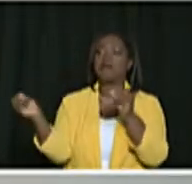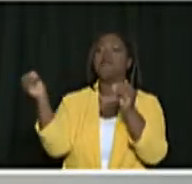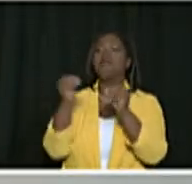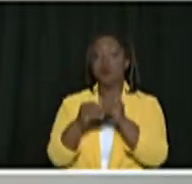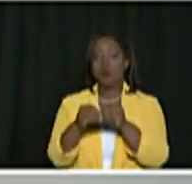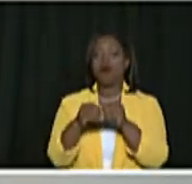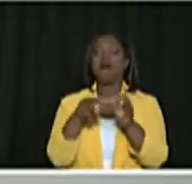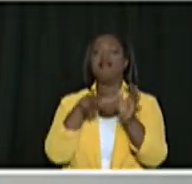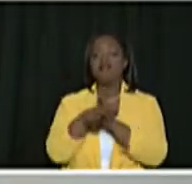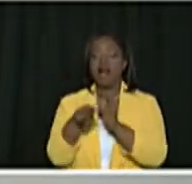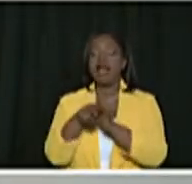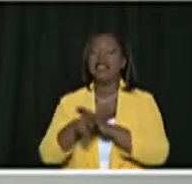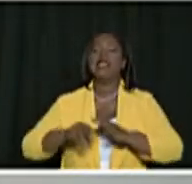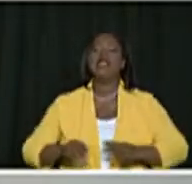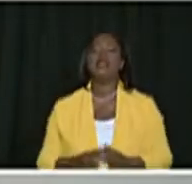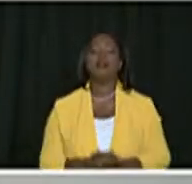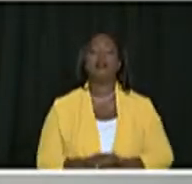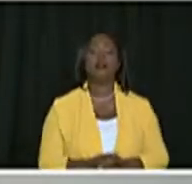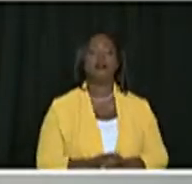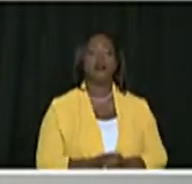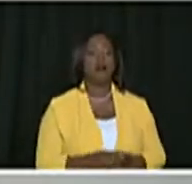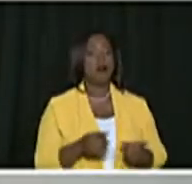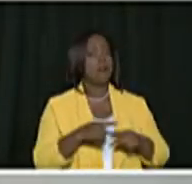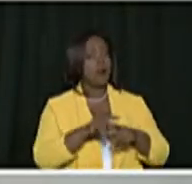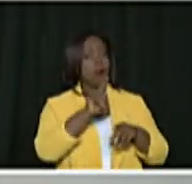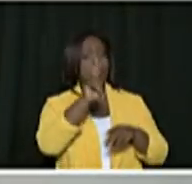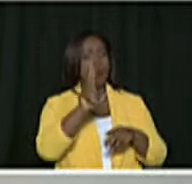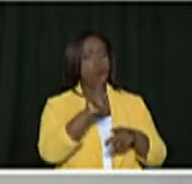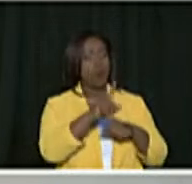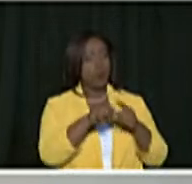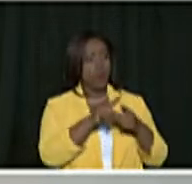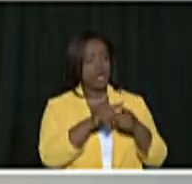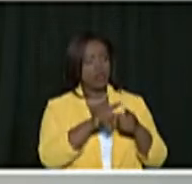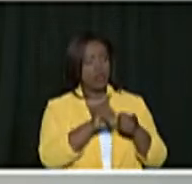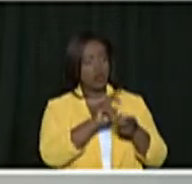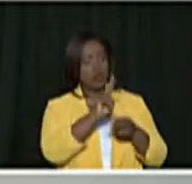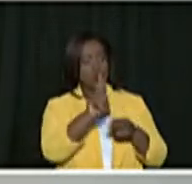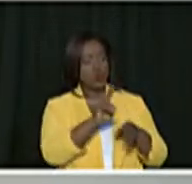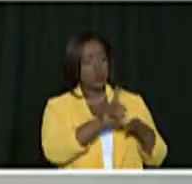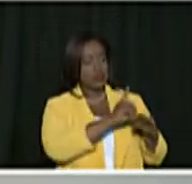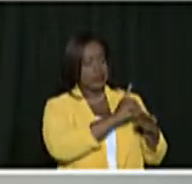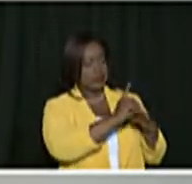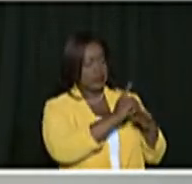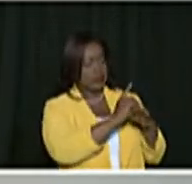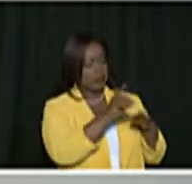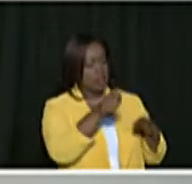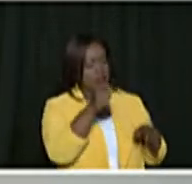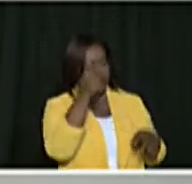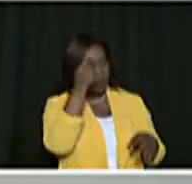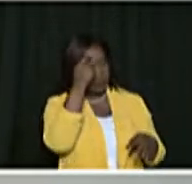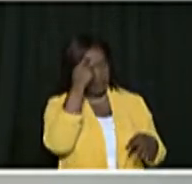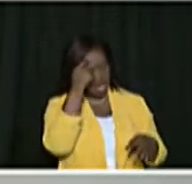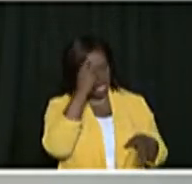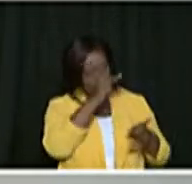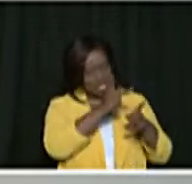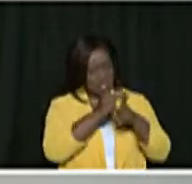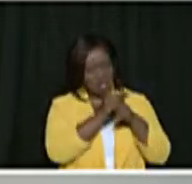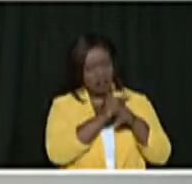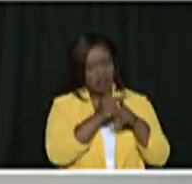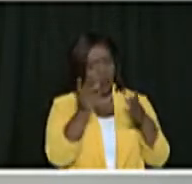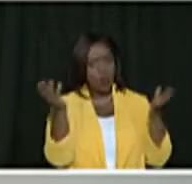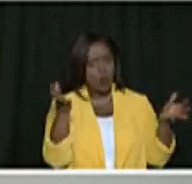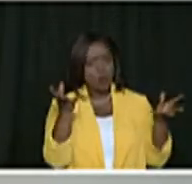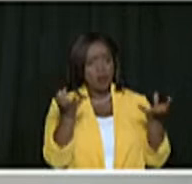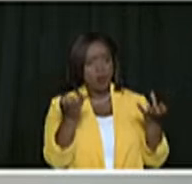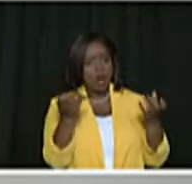important and which is very much a journey, and this is a long-term thing, you think carefully about what is it you're trying to achieve with this. Am I